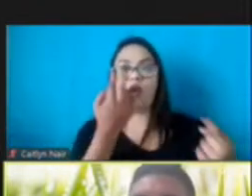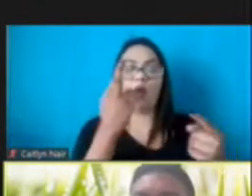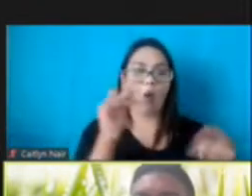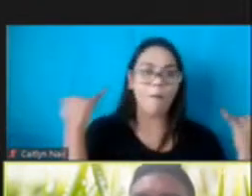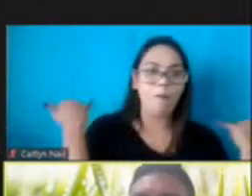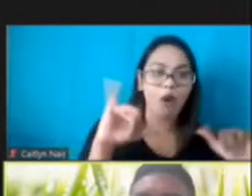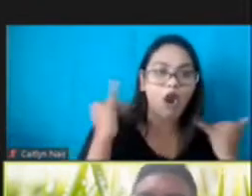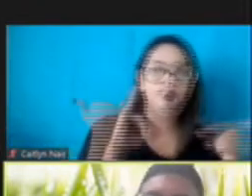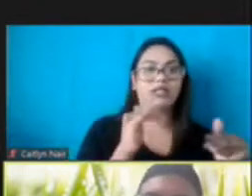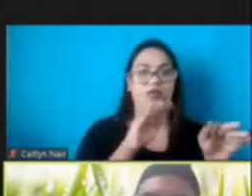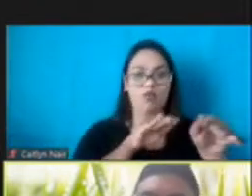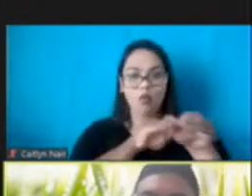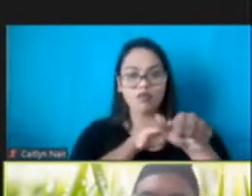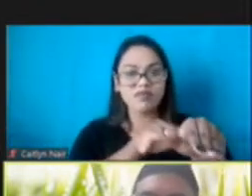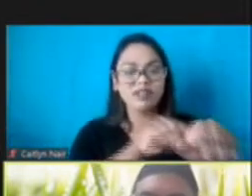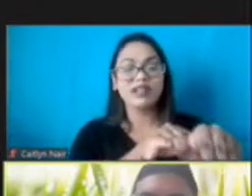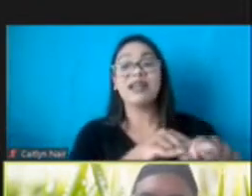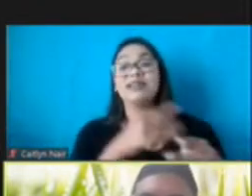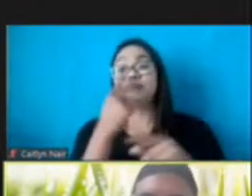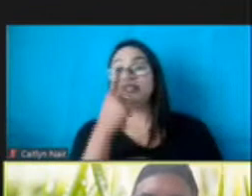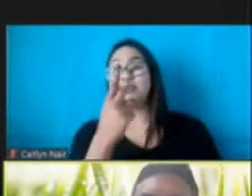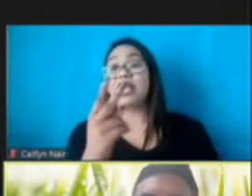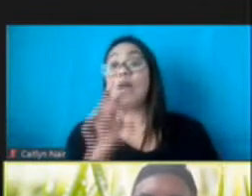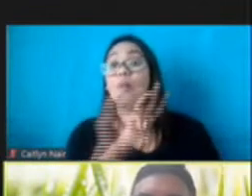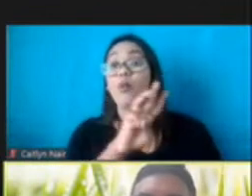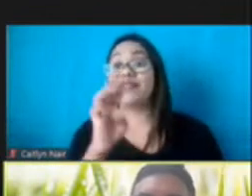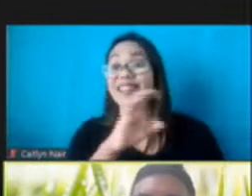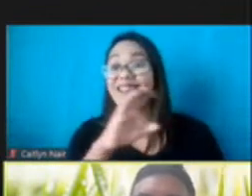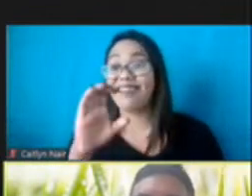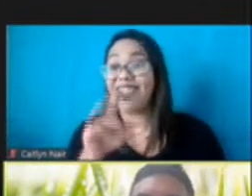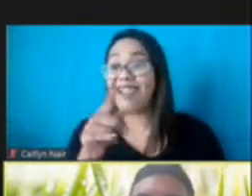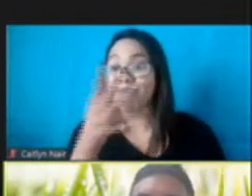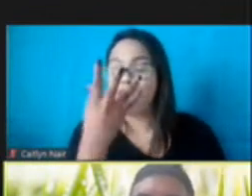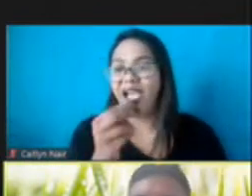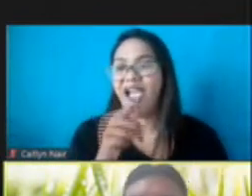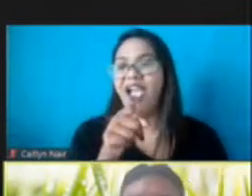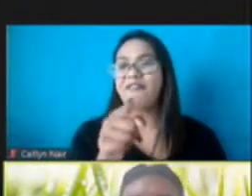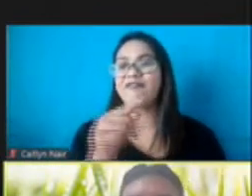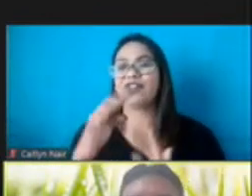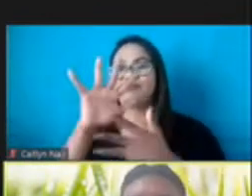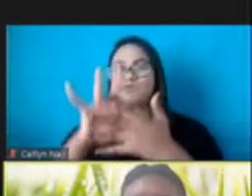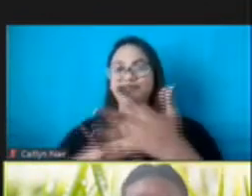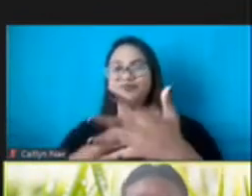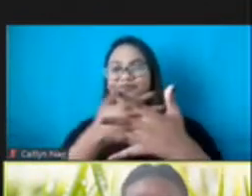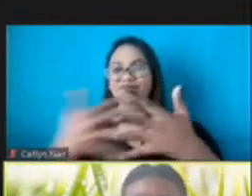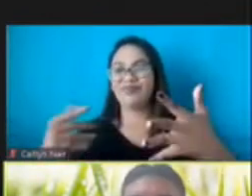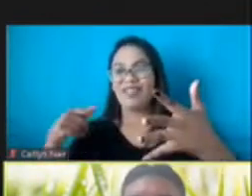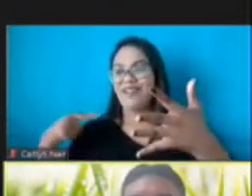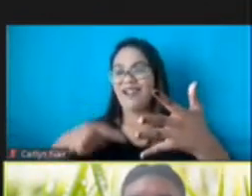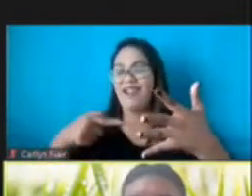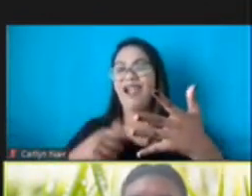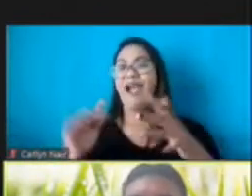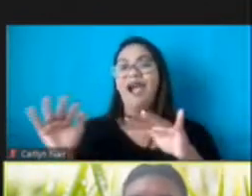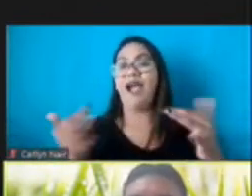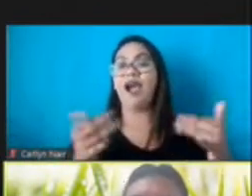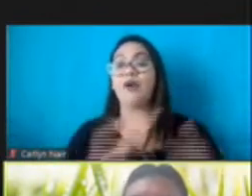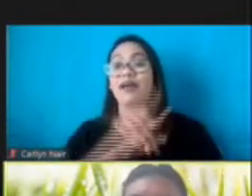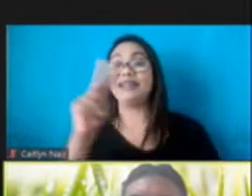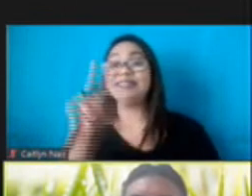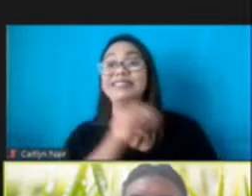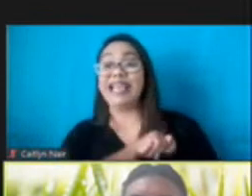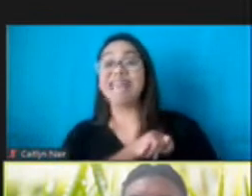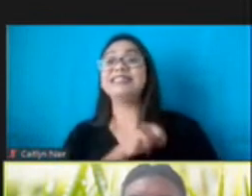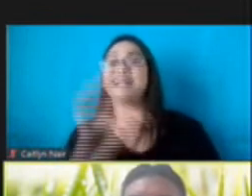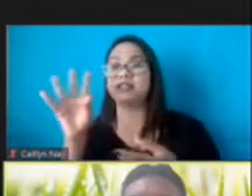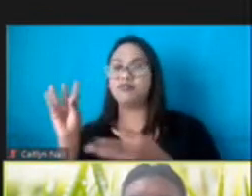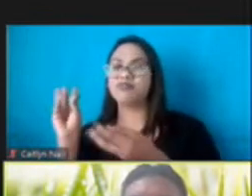like the Western Cape is doing, to see where we're going with trauma. KZN records some of their